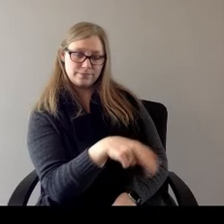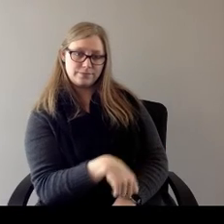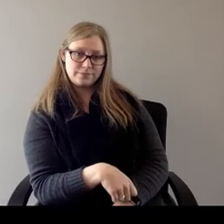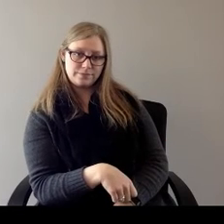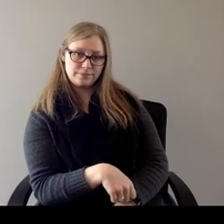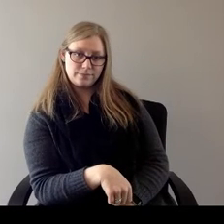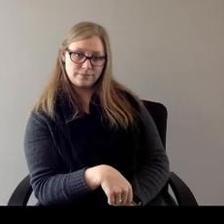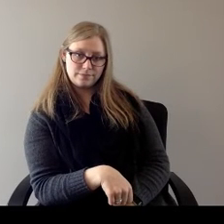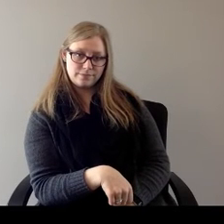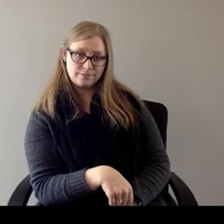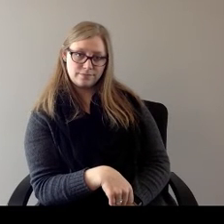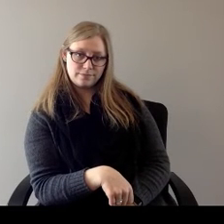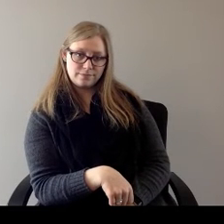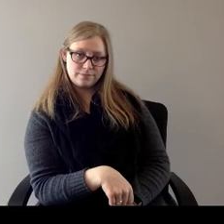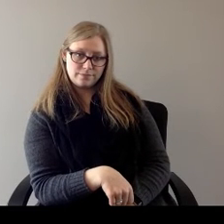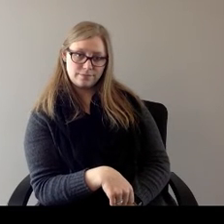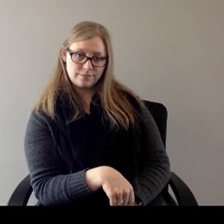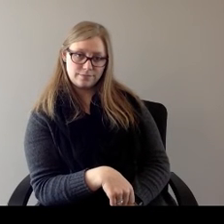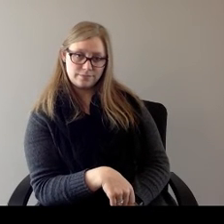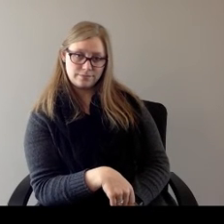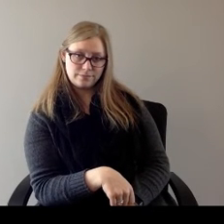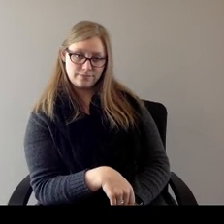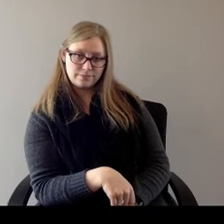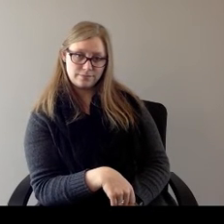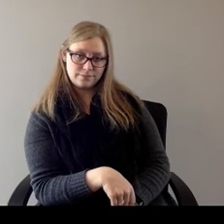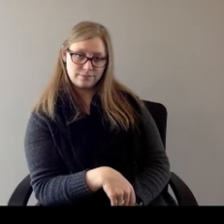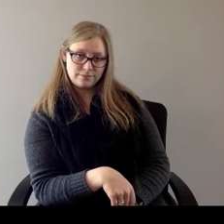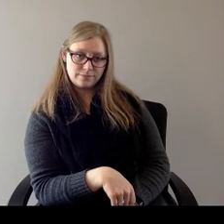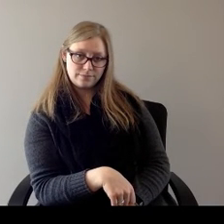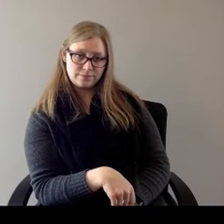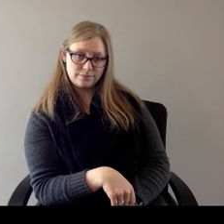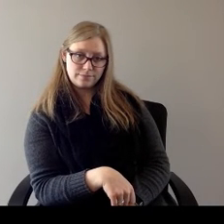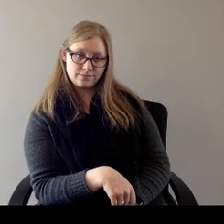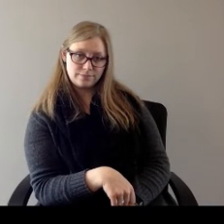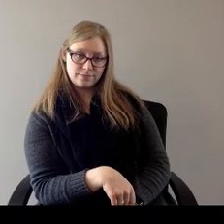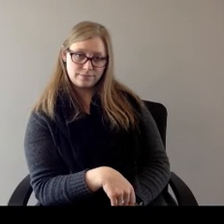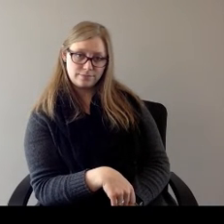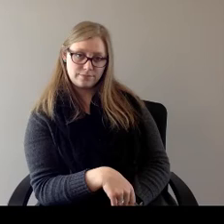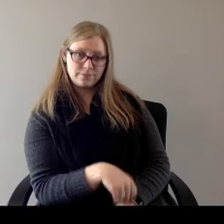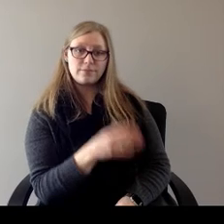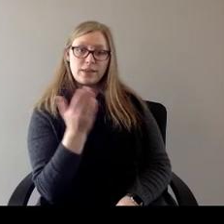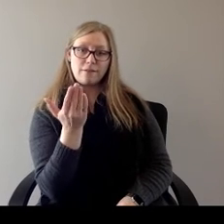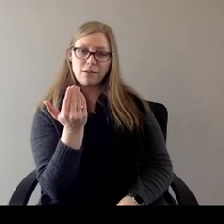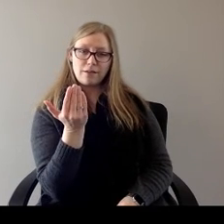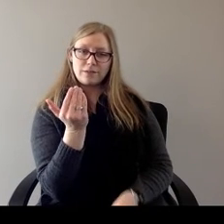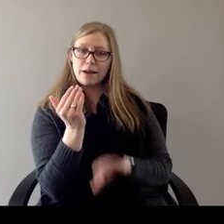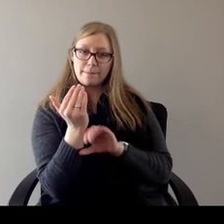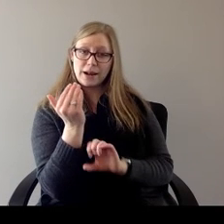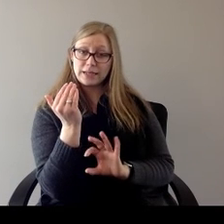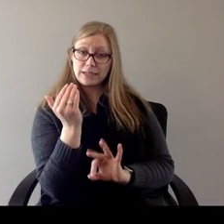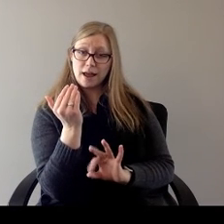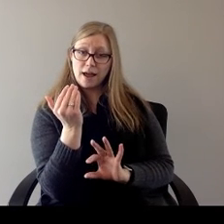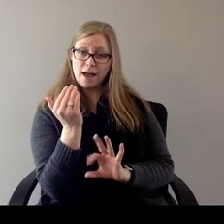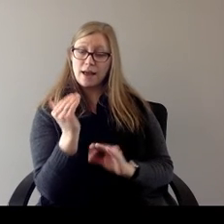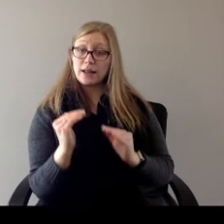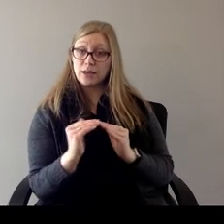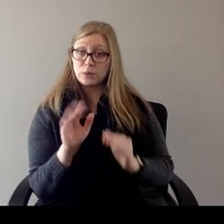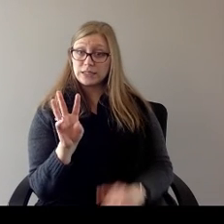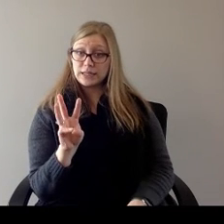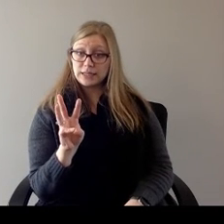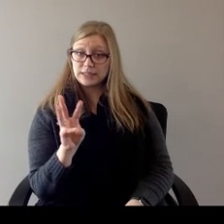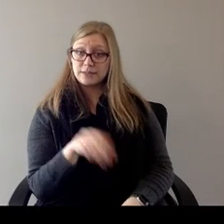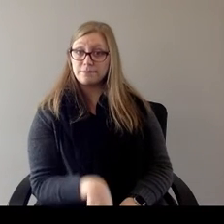5, and this one's going to be 3 times 5, subtract 9. So 15 minus 9, which would be